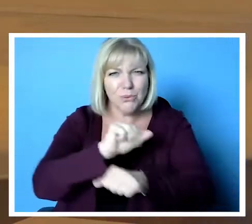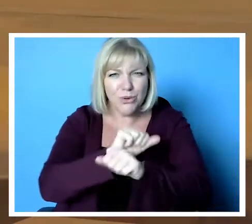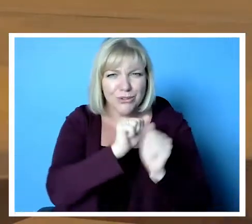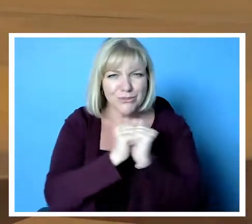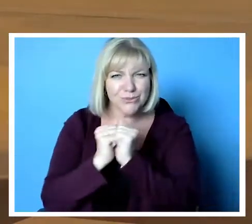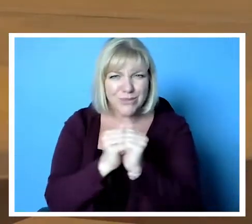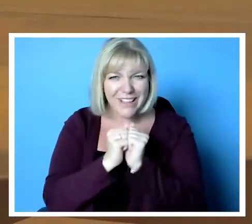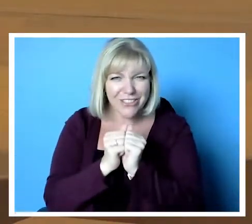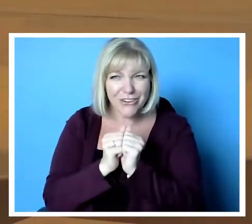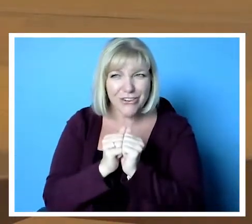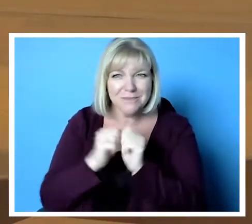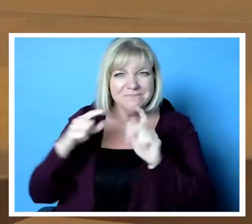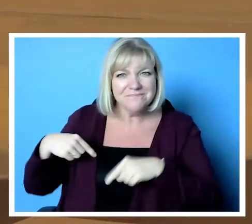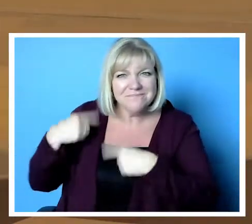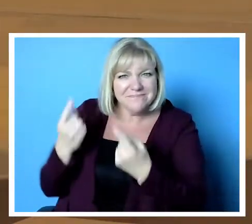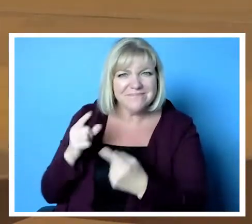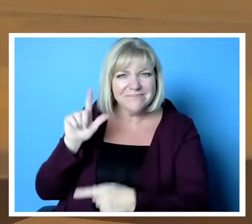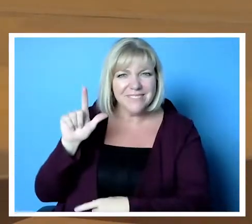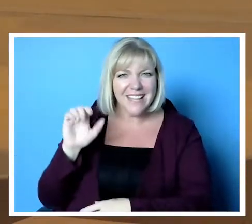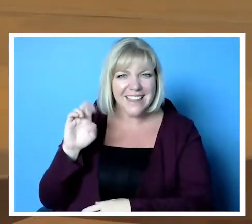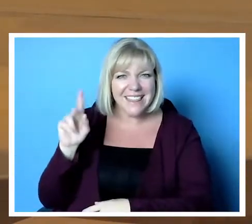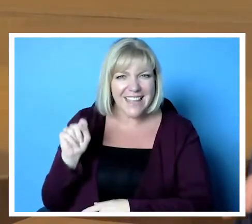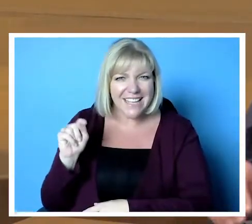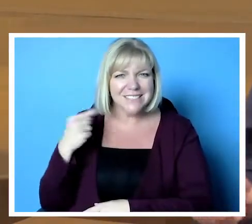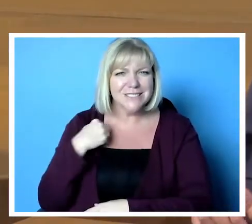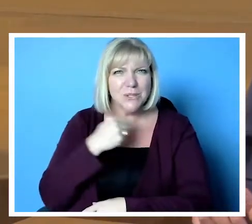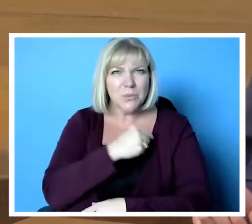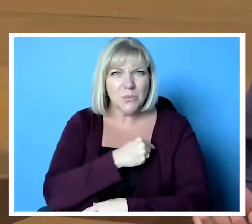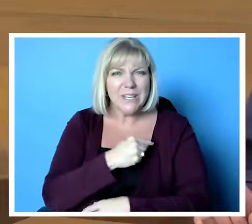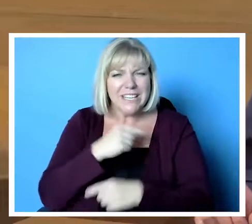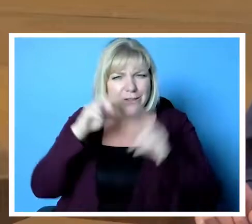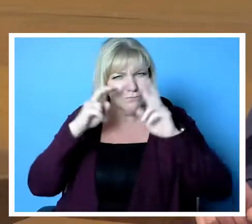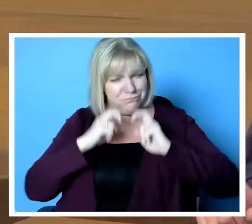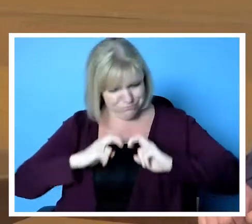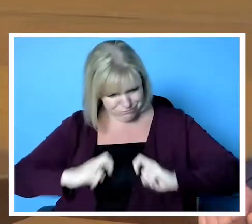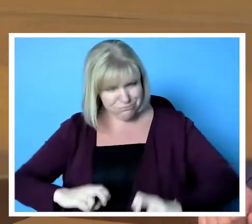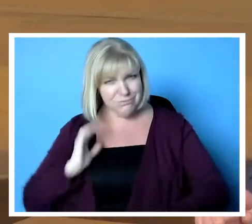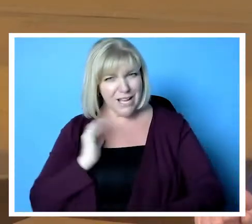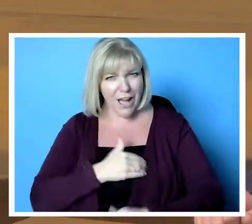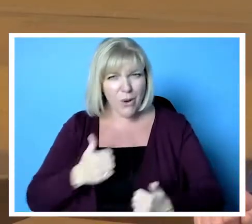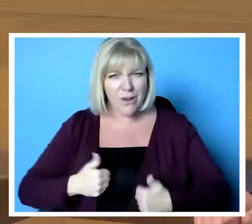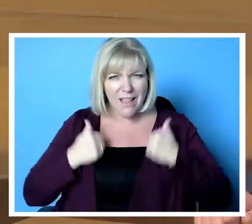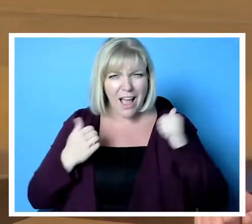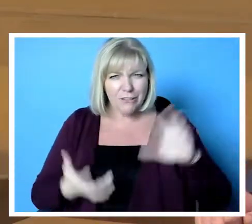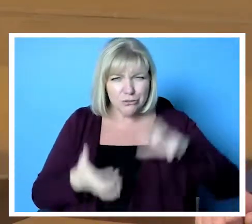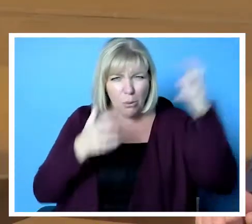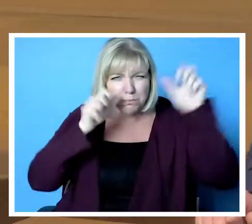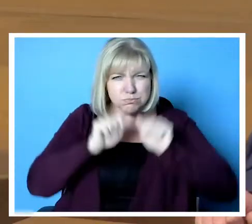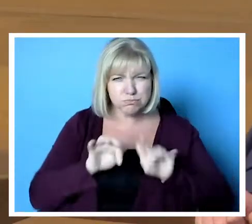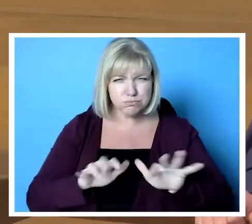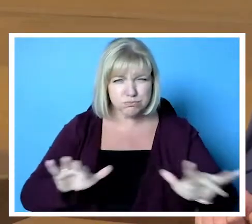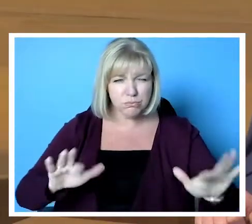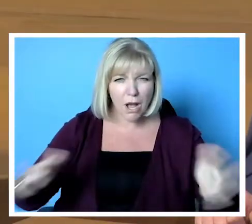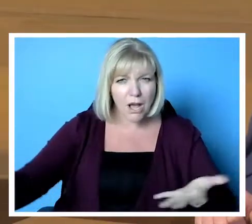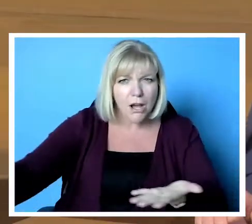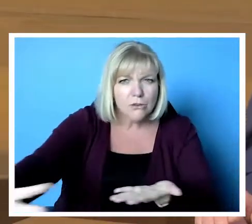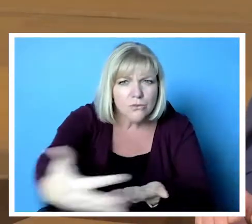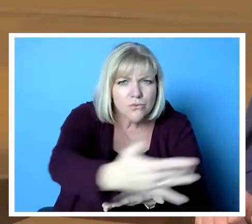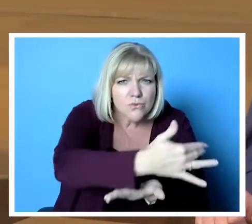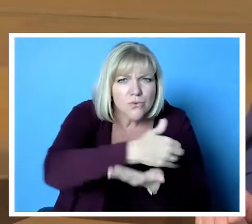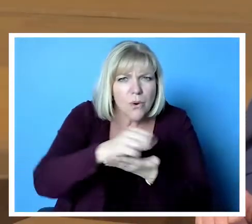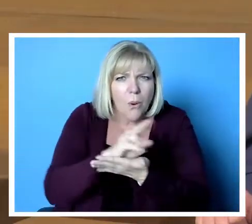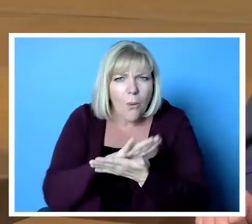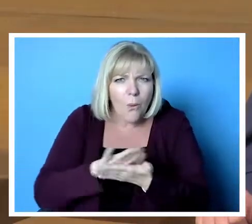called a season of recovery, looking at the holy fragments of our lives. We have seen that the stories of